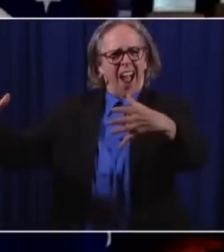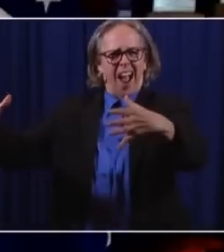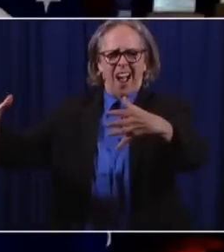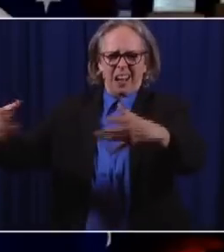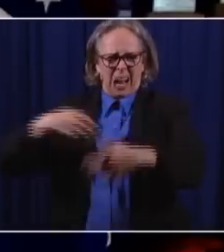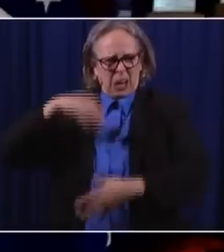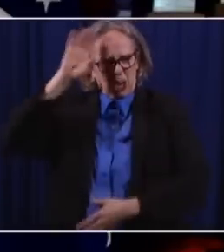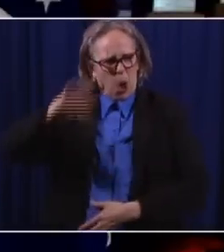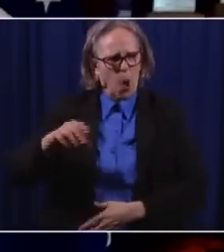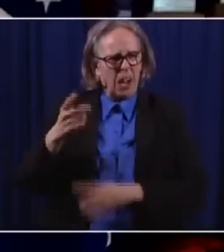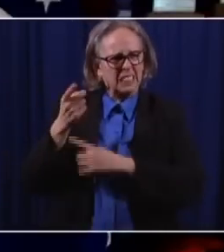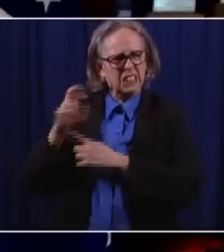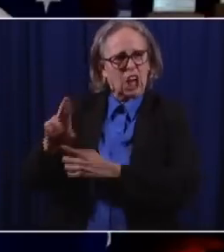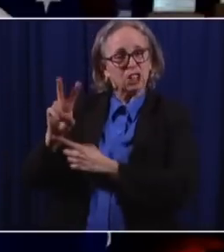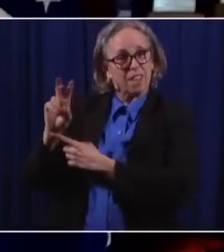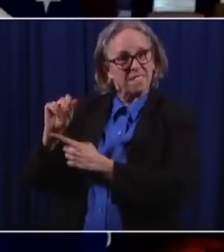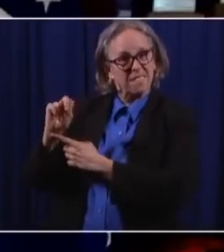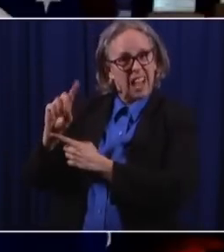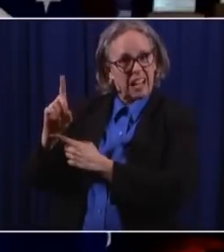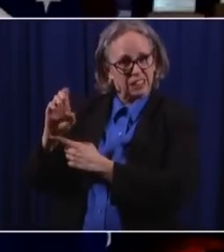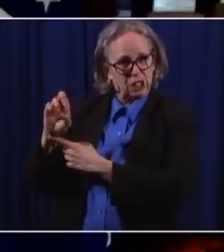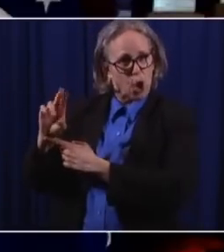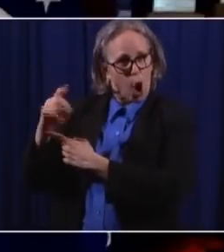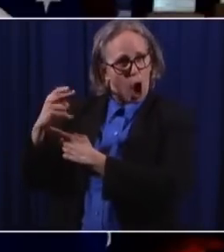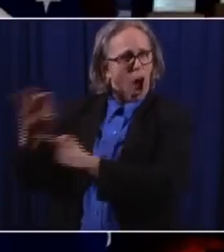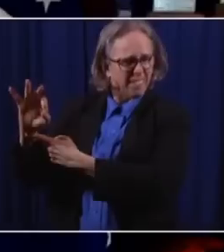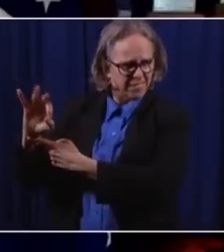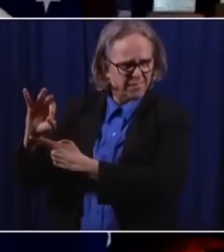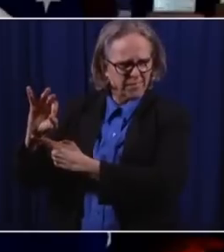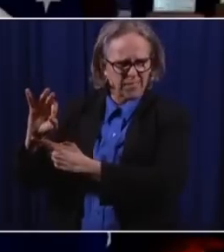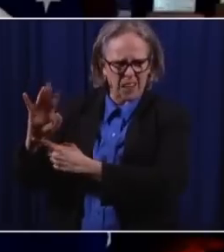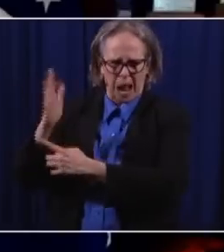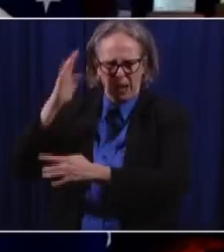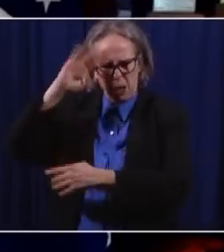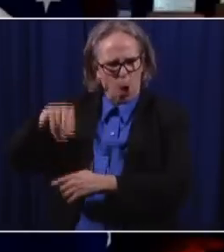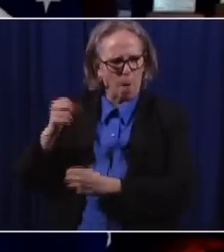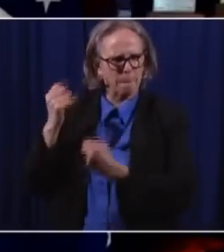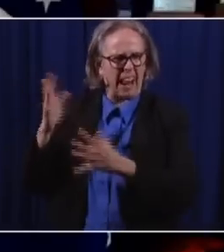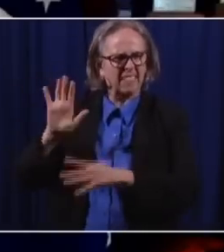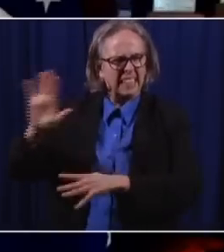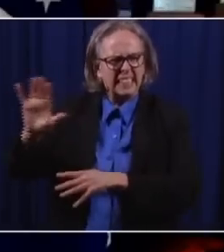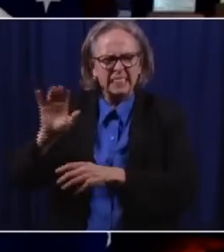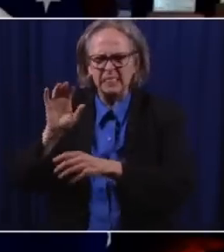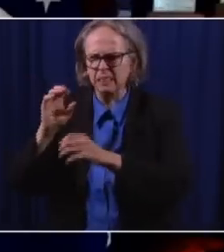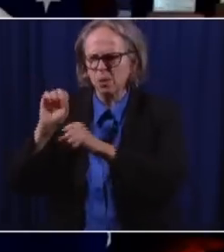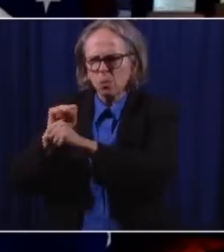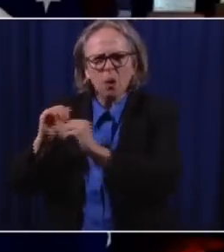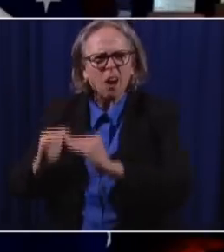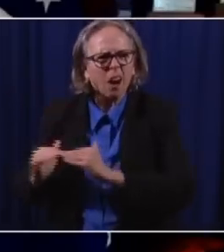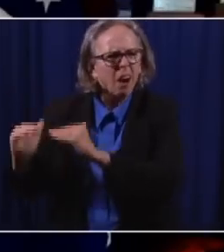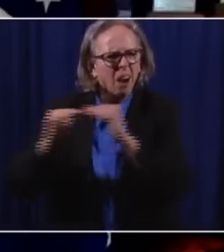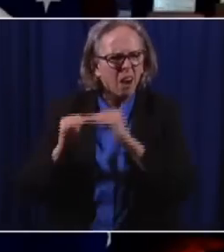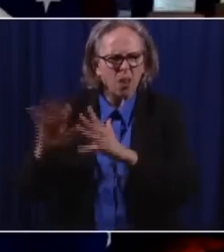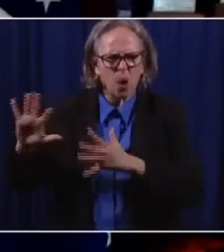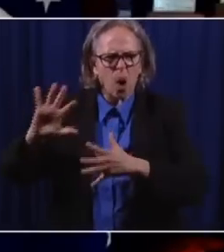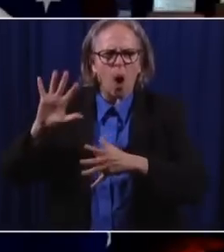Bruce Vanderhoff, I know a lot of his colleagues. There isn't a person who doesn't say great things about him, about